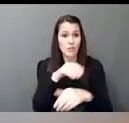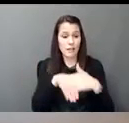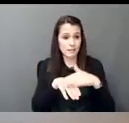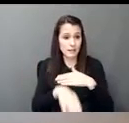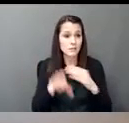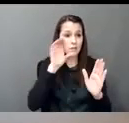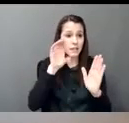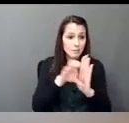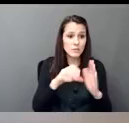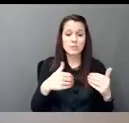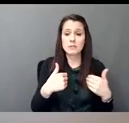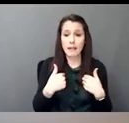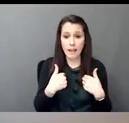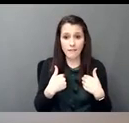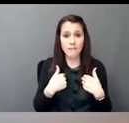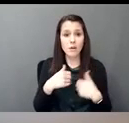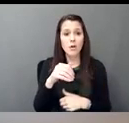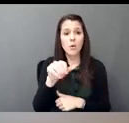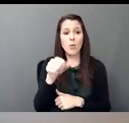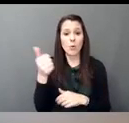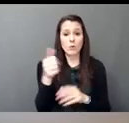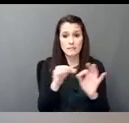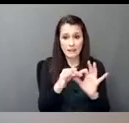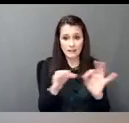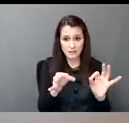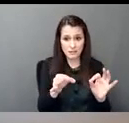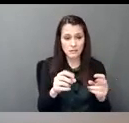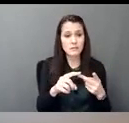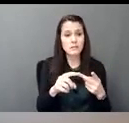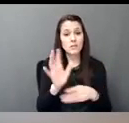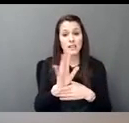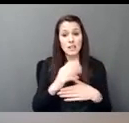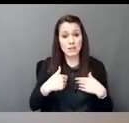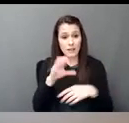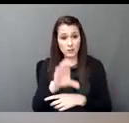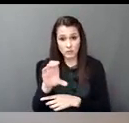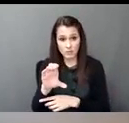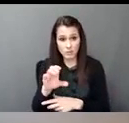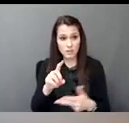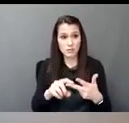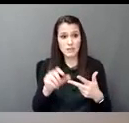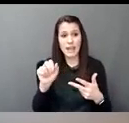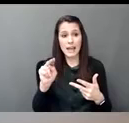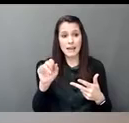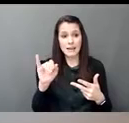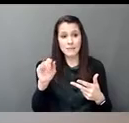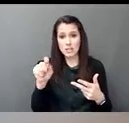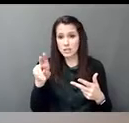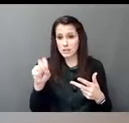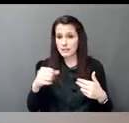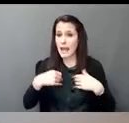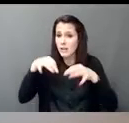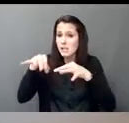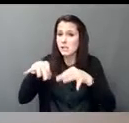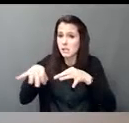Do the images have closed or alt text? Do the videos have closed captioning? Do the animations have an explanation as to why